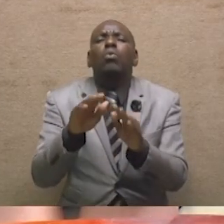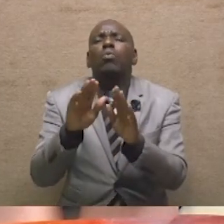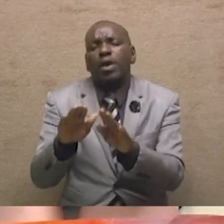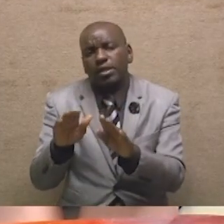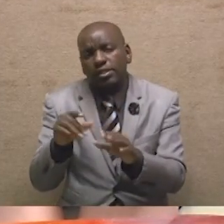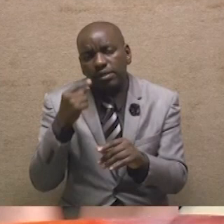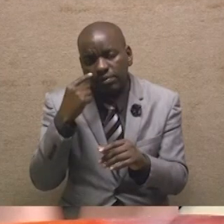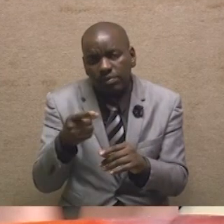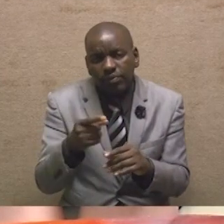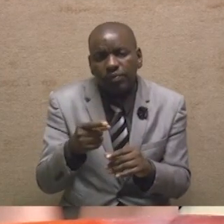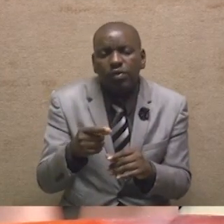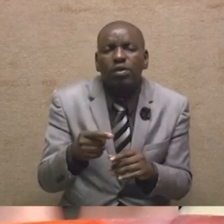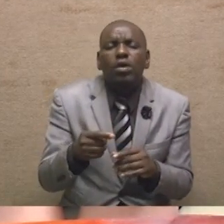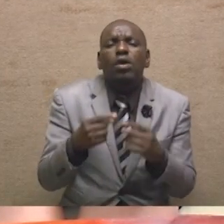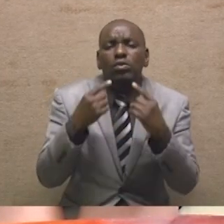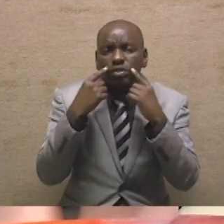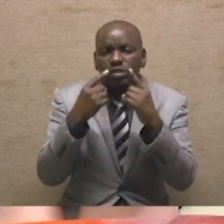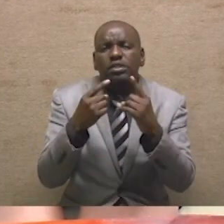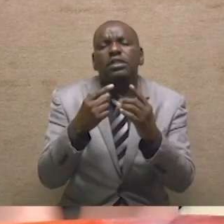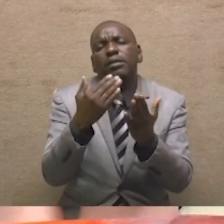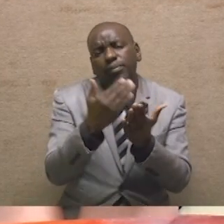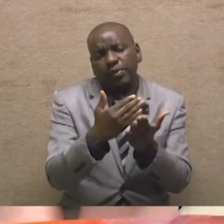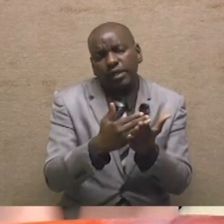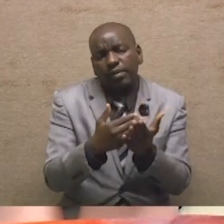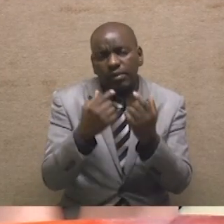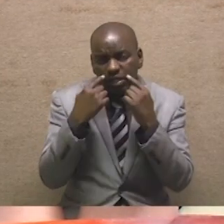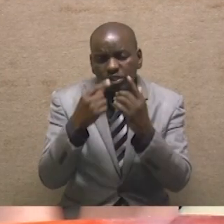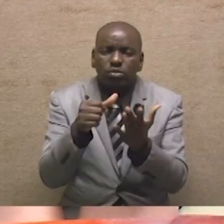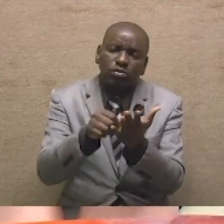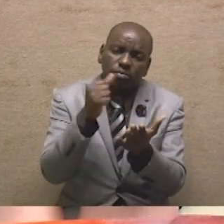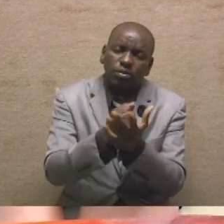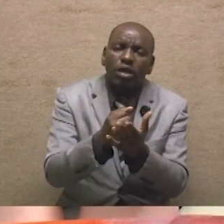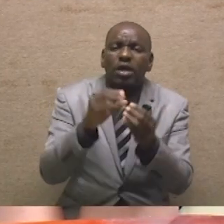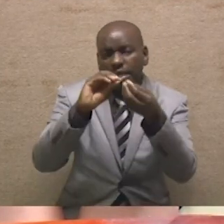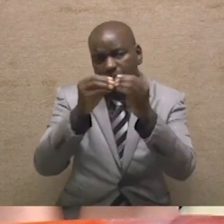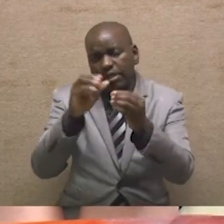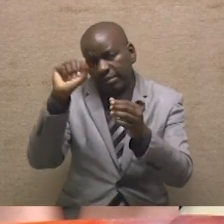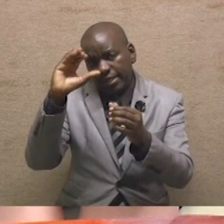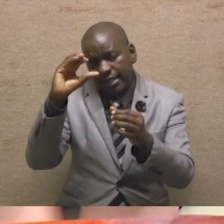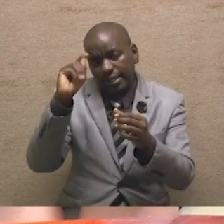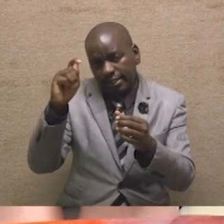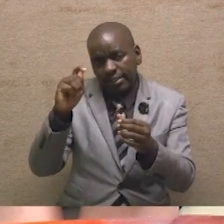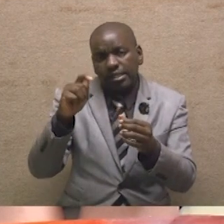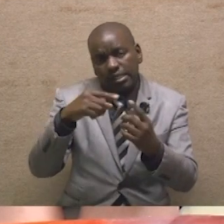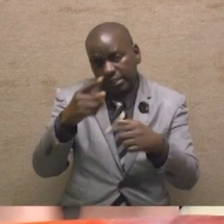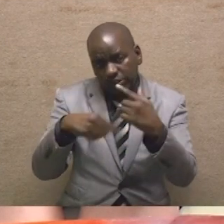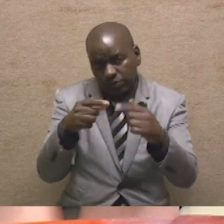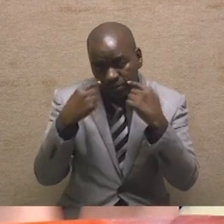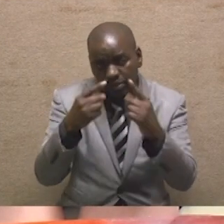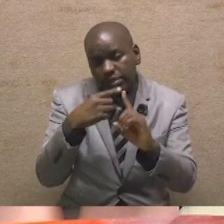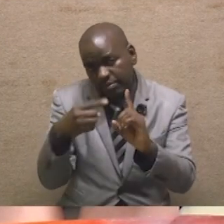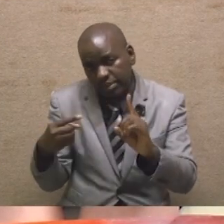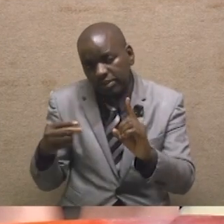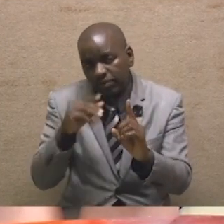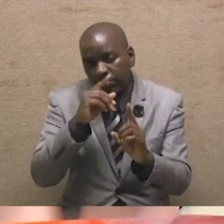for the subsidiary registration to that amendment. We don't want to go ahead of the ministry and